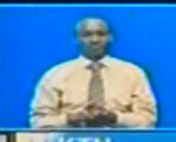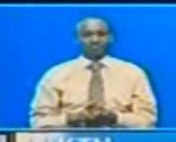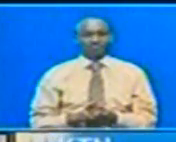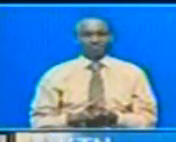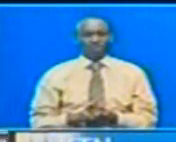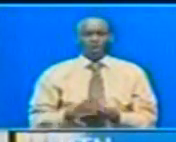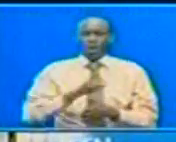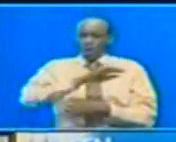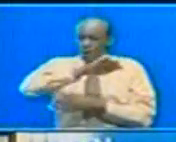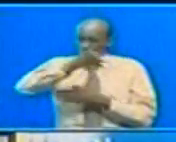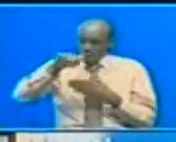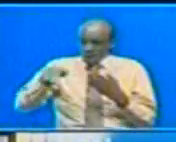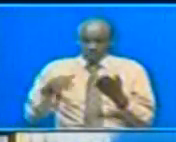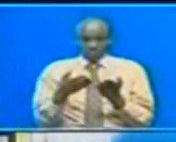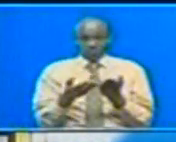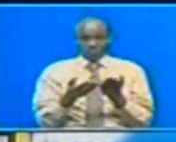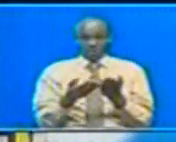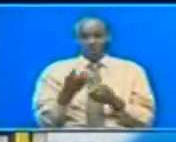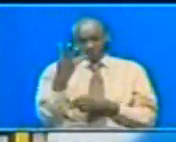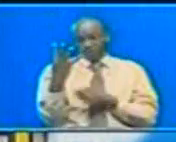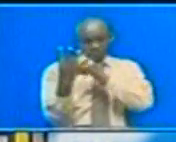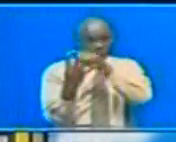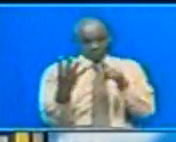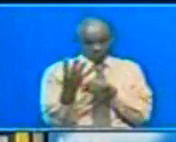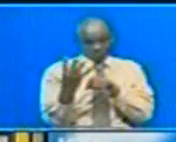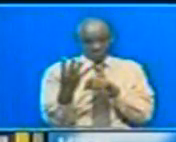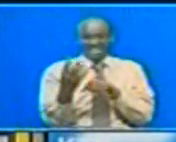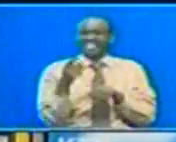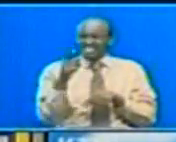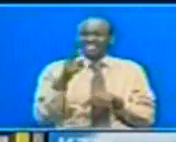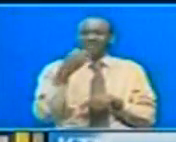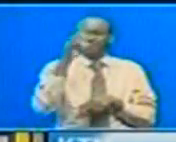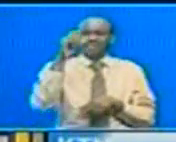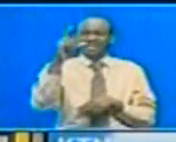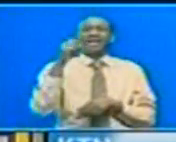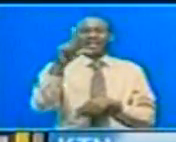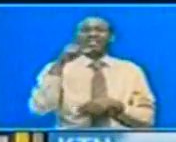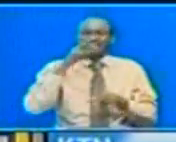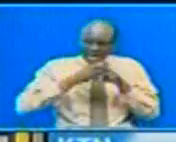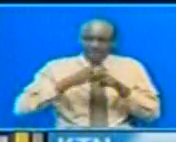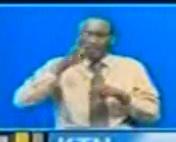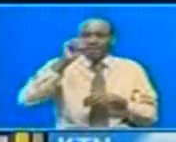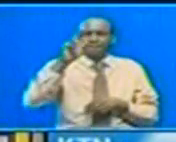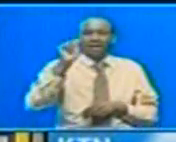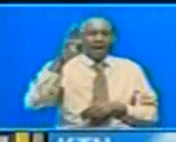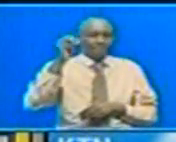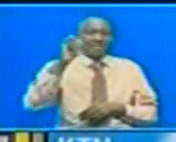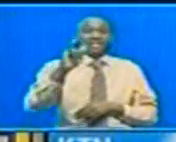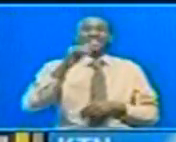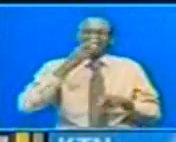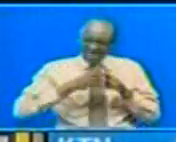Amongst all the four of them, Fidel's the only one who calls me mommy up to the